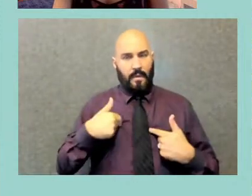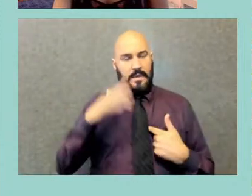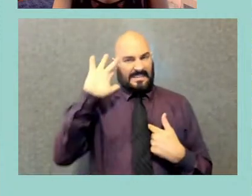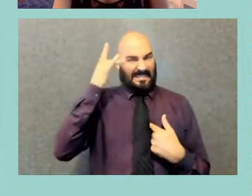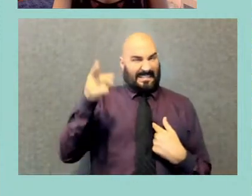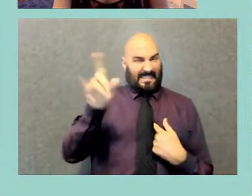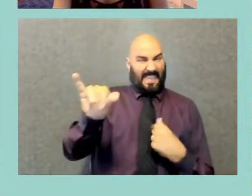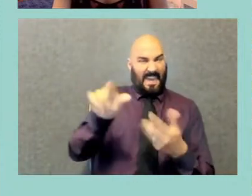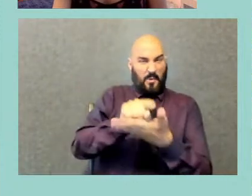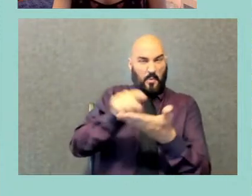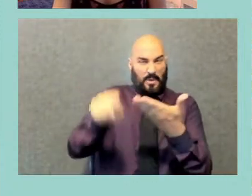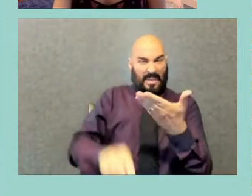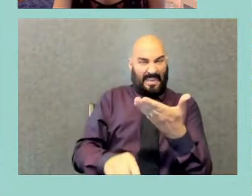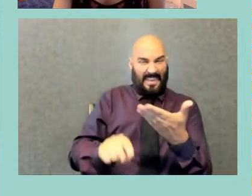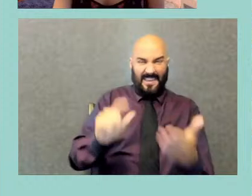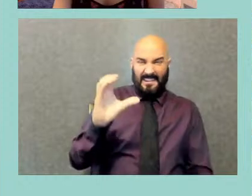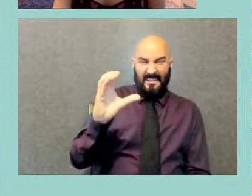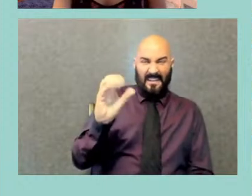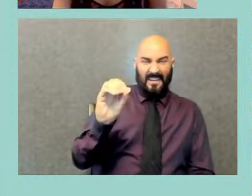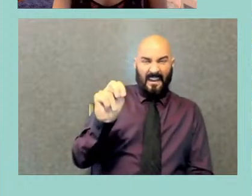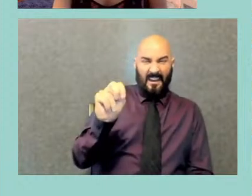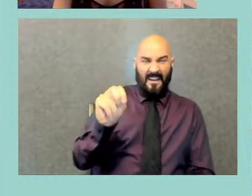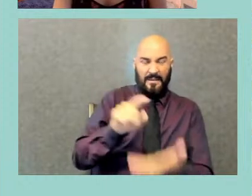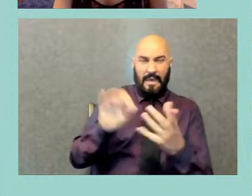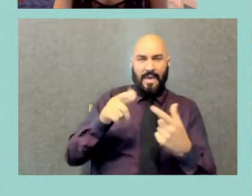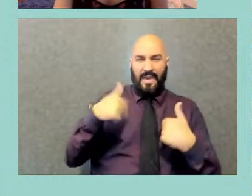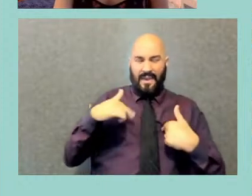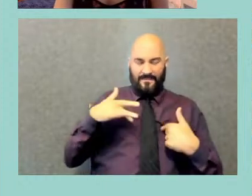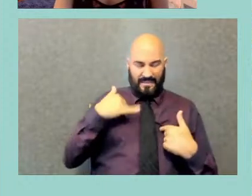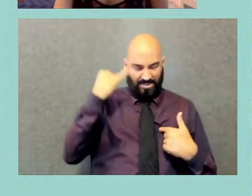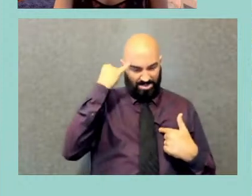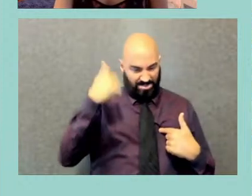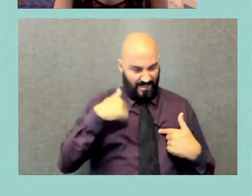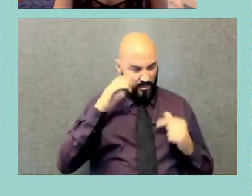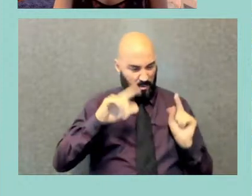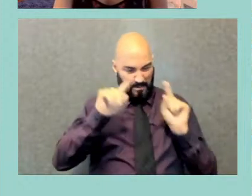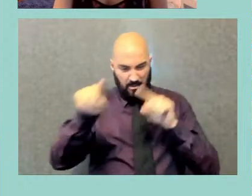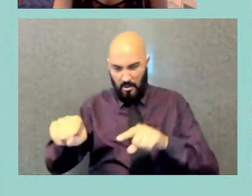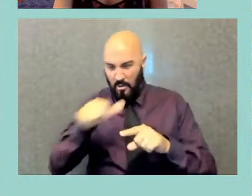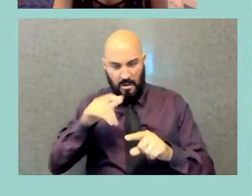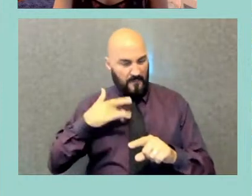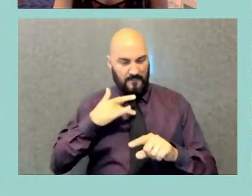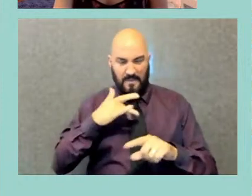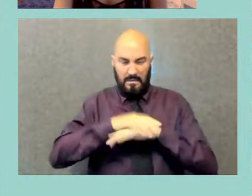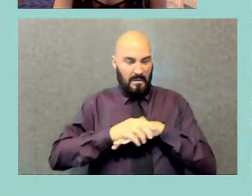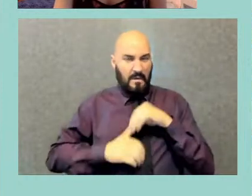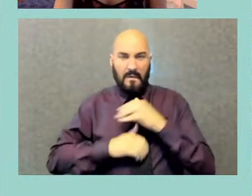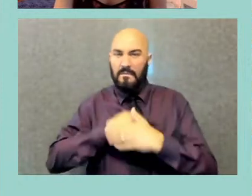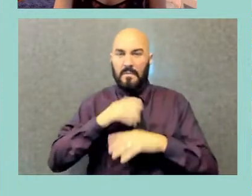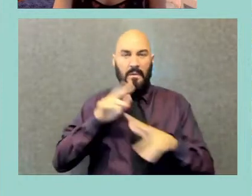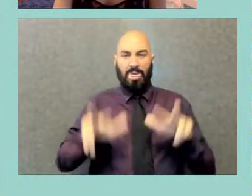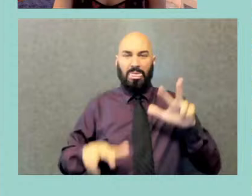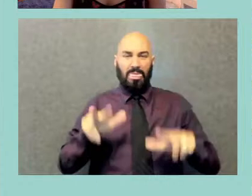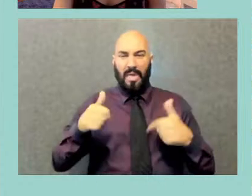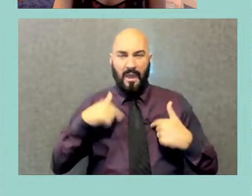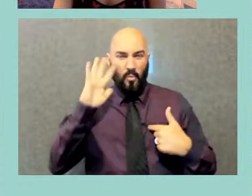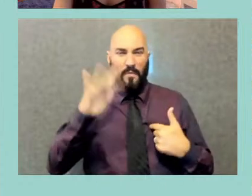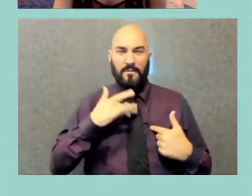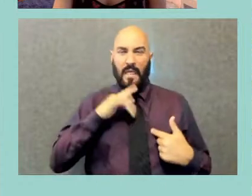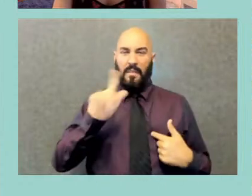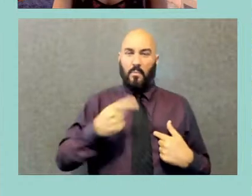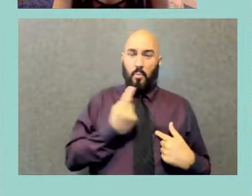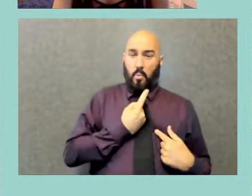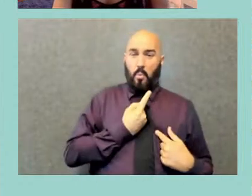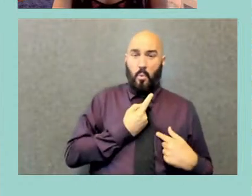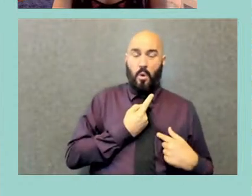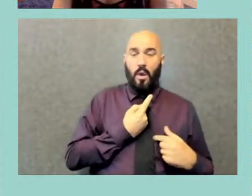uncomfortable, awkward, and inevitably alone. This clearly was not the case. I